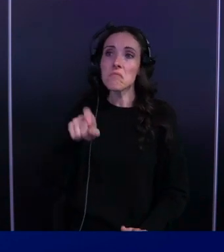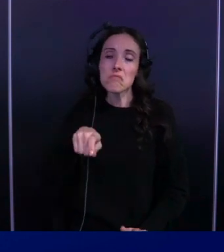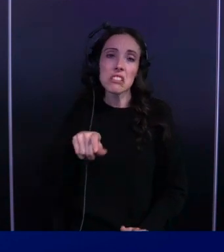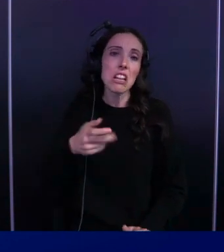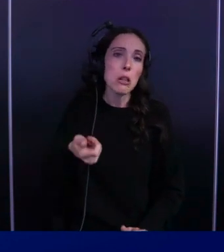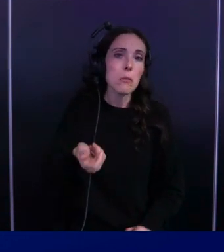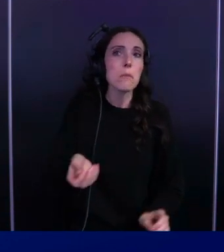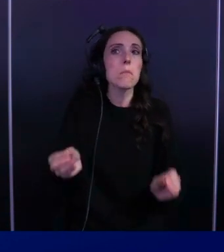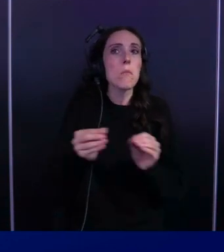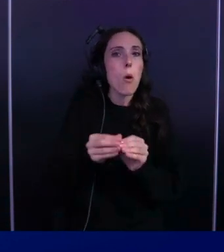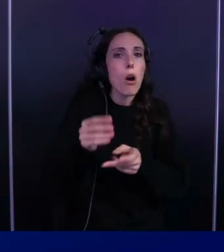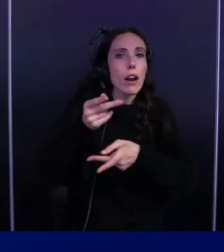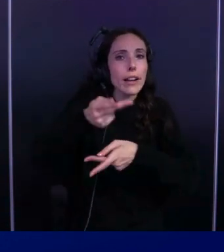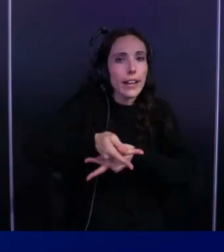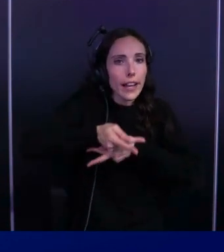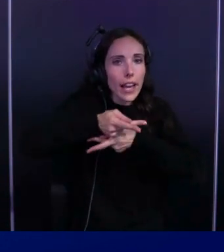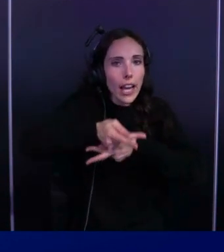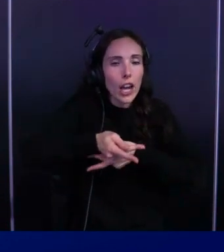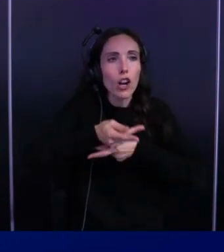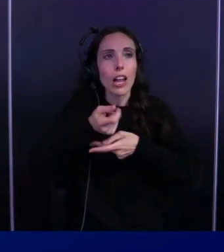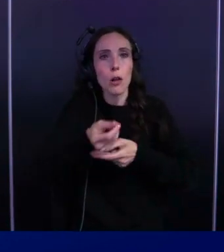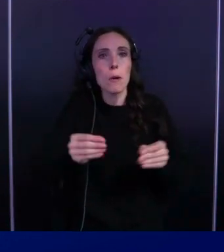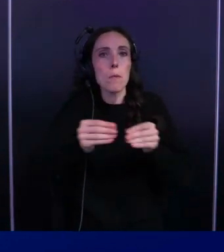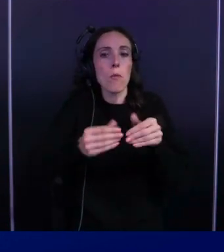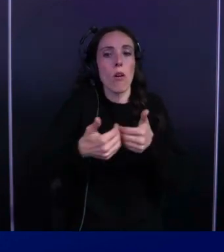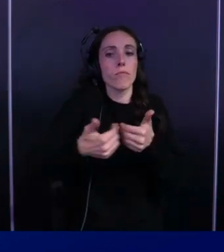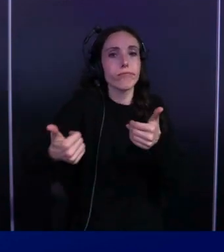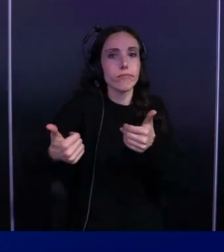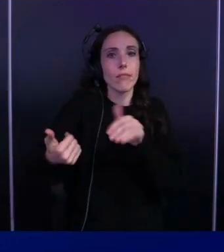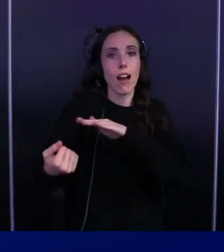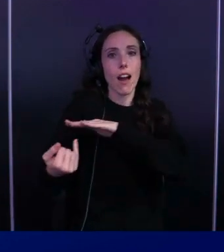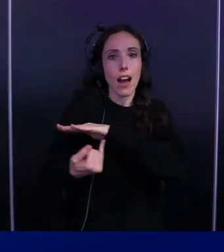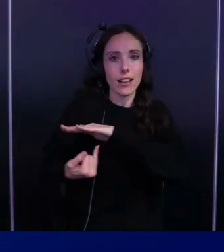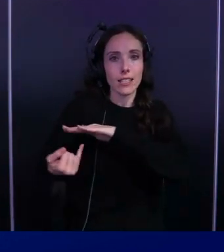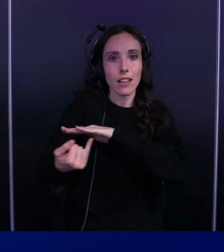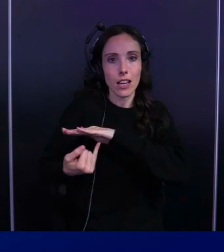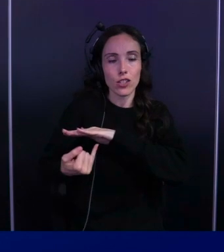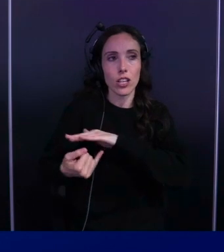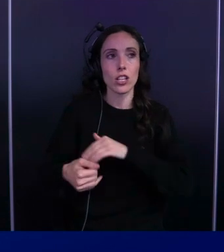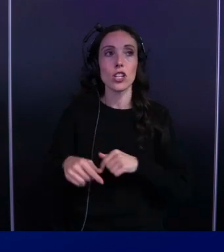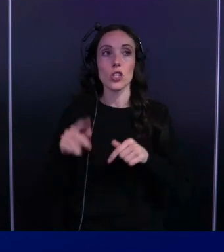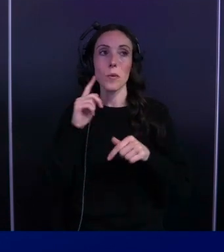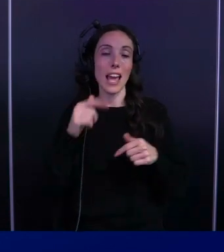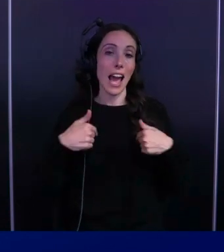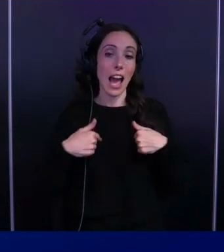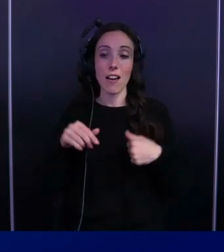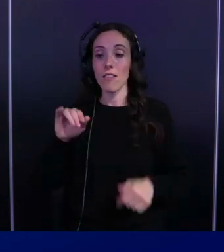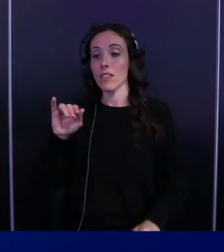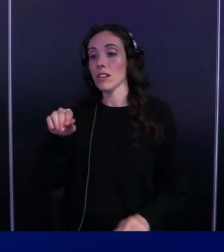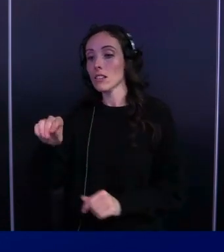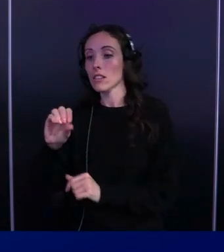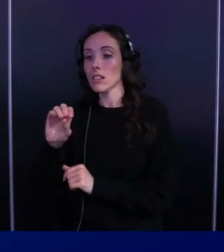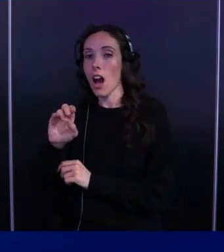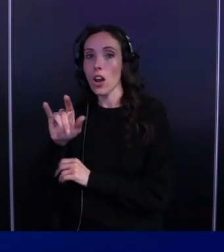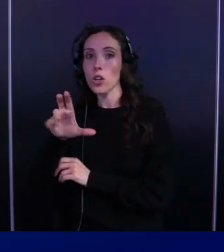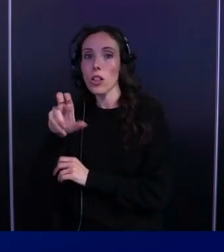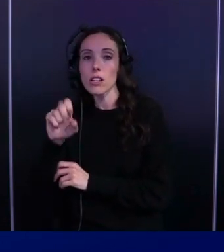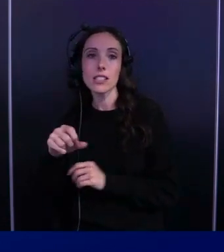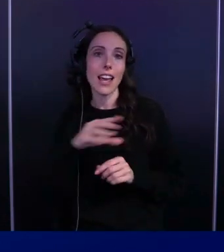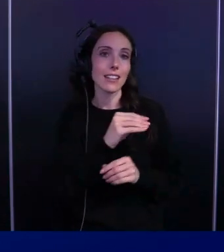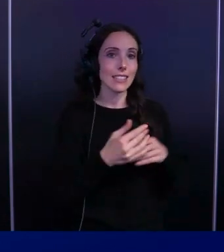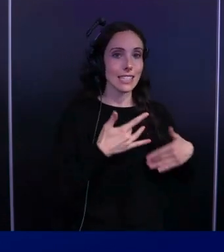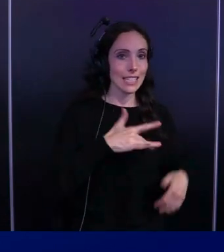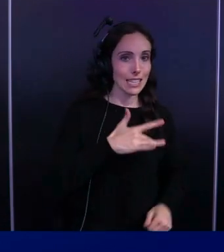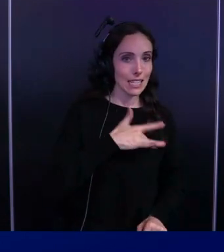more care, with a little bit more isolation, if you will, right? So there's innocuous data and then there's sensitive data. So if customer has